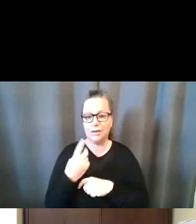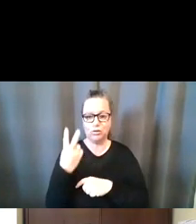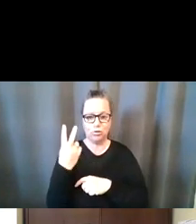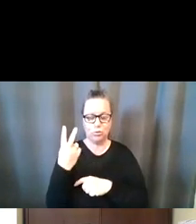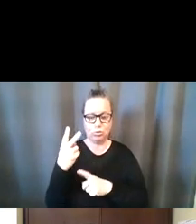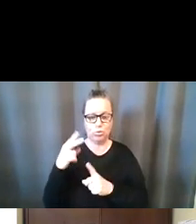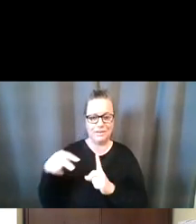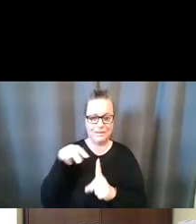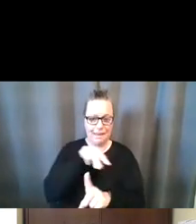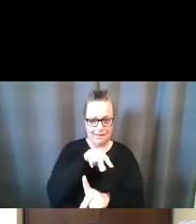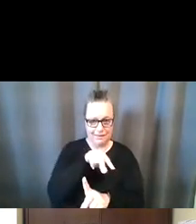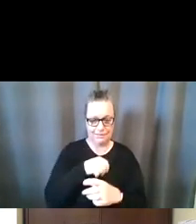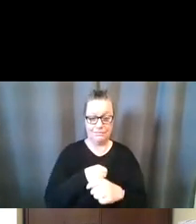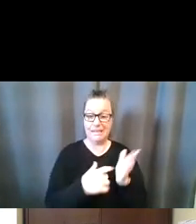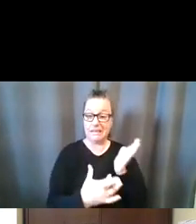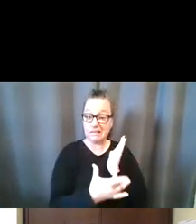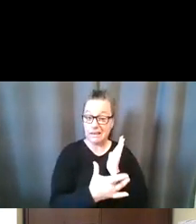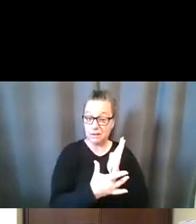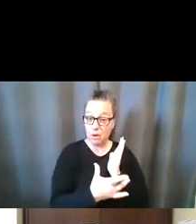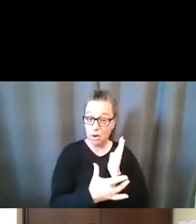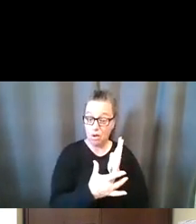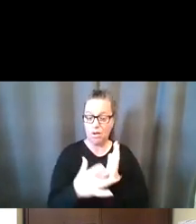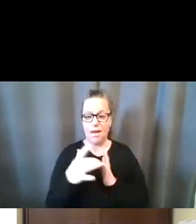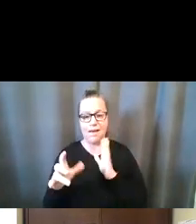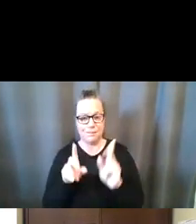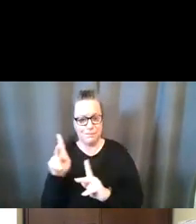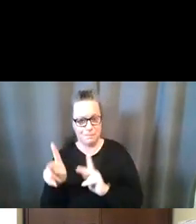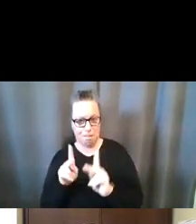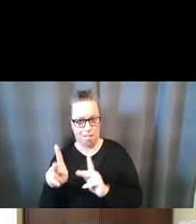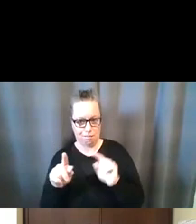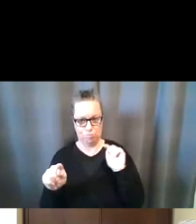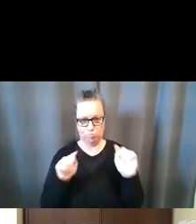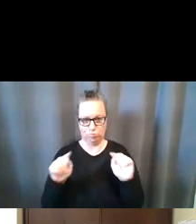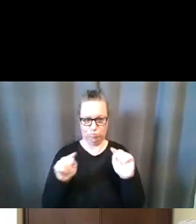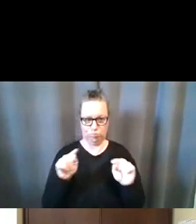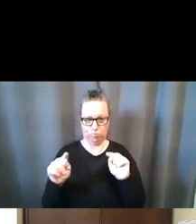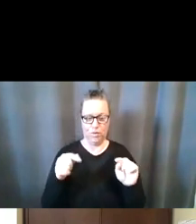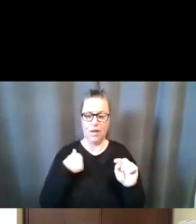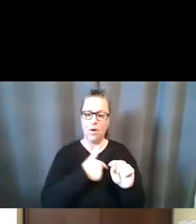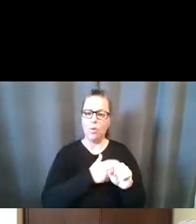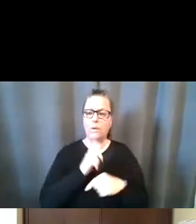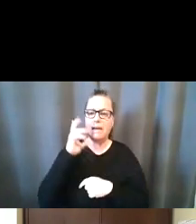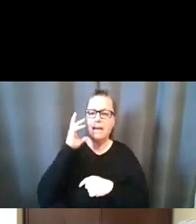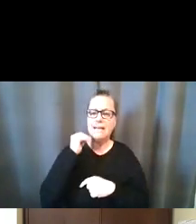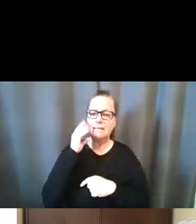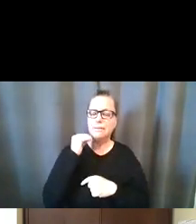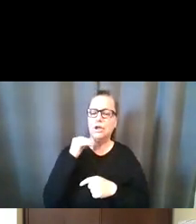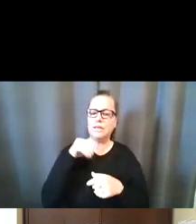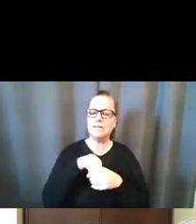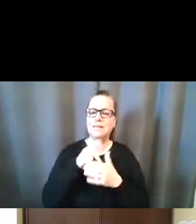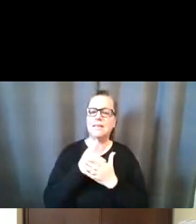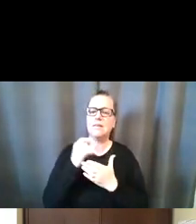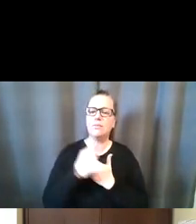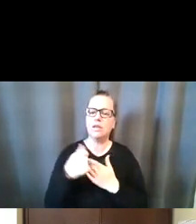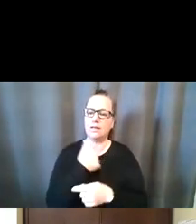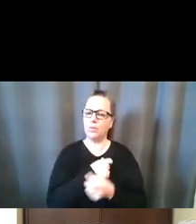There is a technical side of the coin and a people side of the coin. And we experience this in the projects we